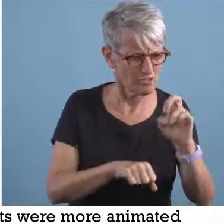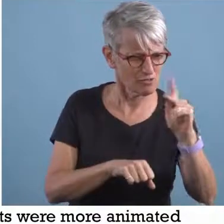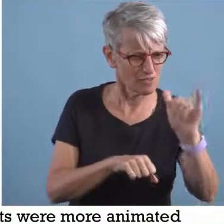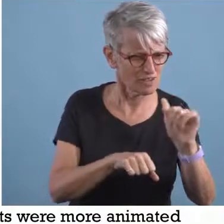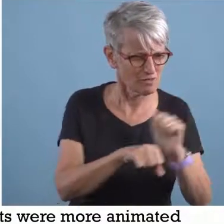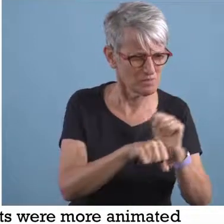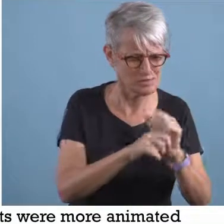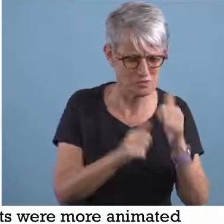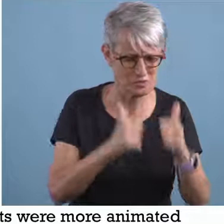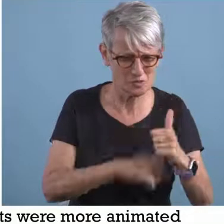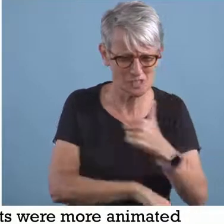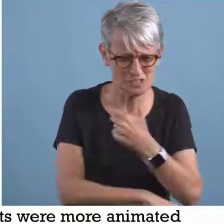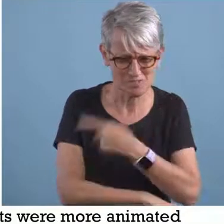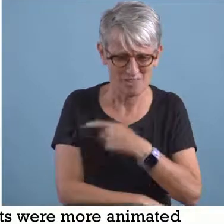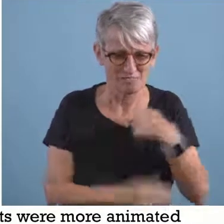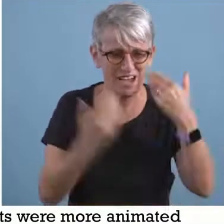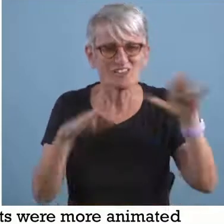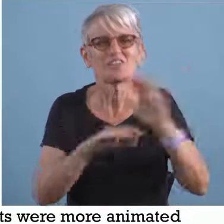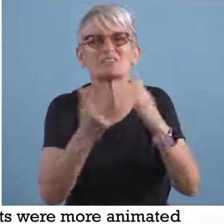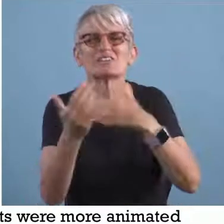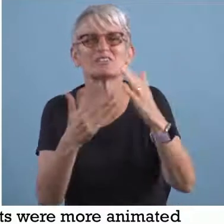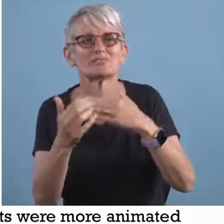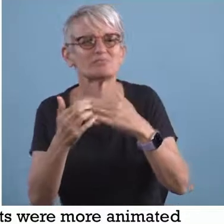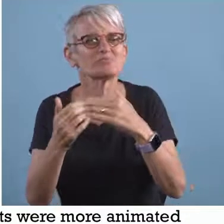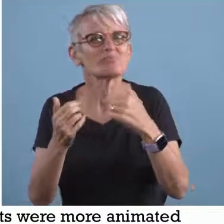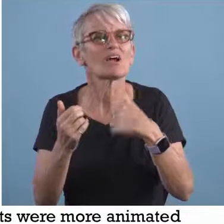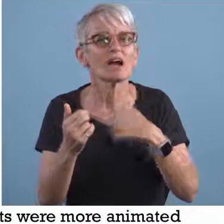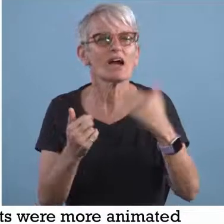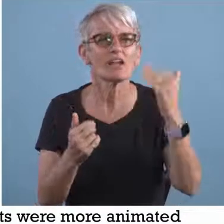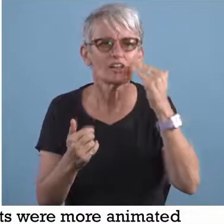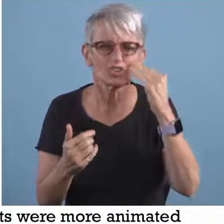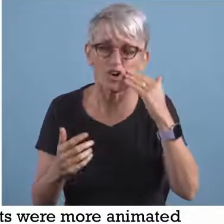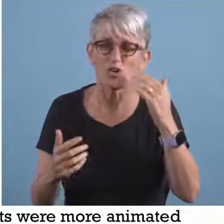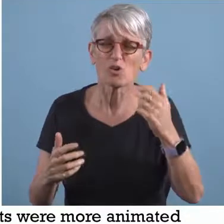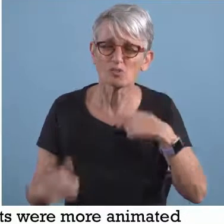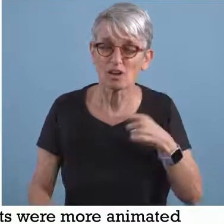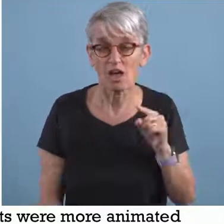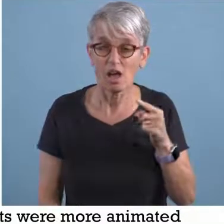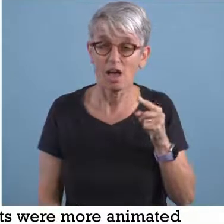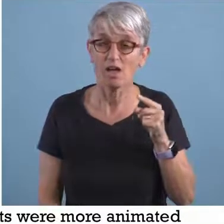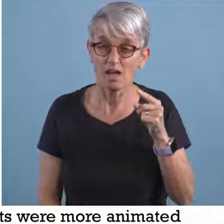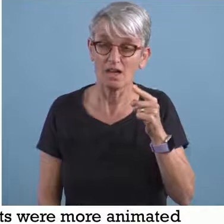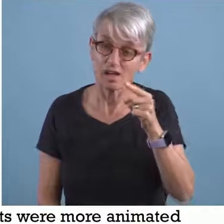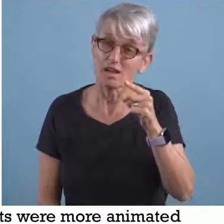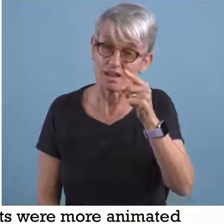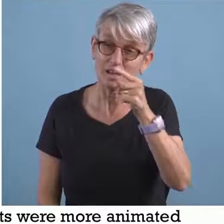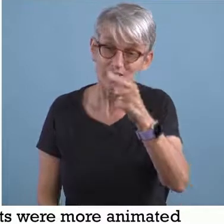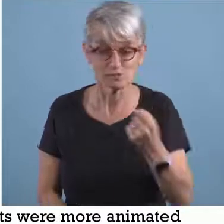which province they're in. But I do know that you have a huge geographic area.